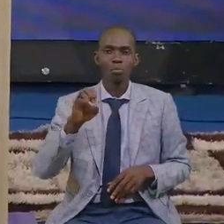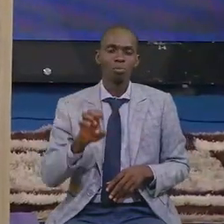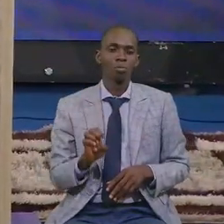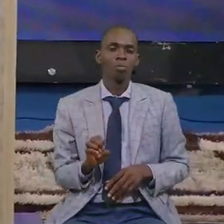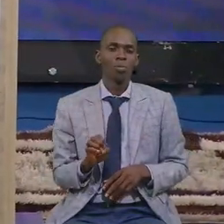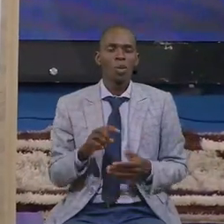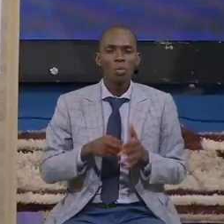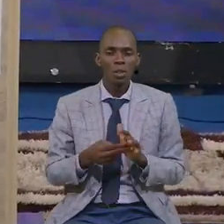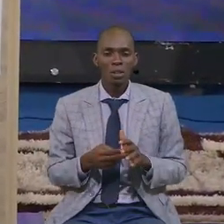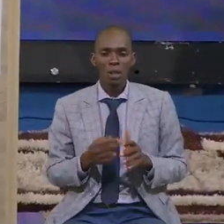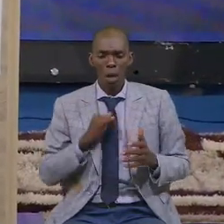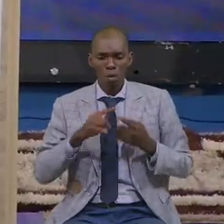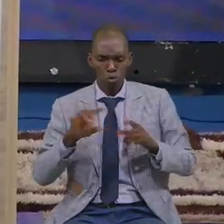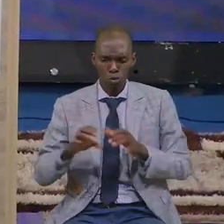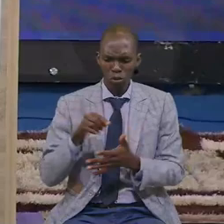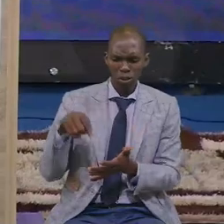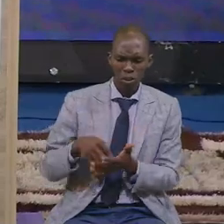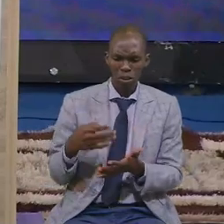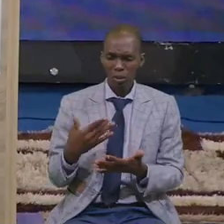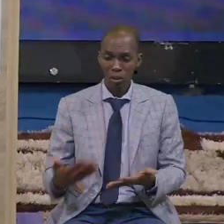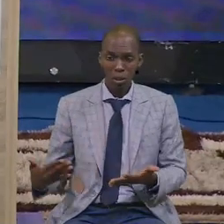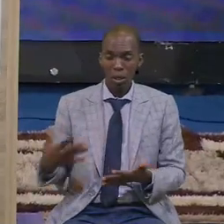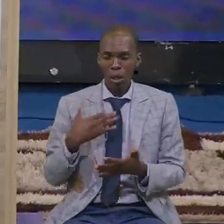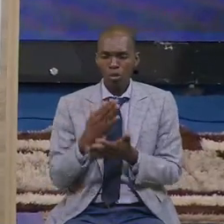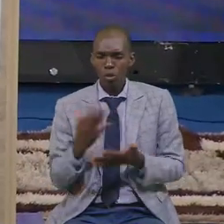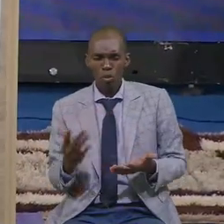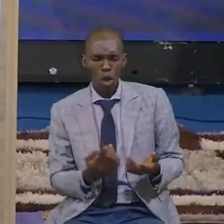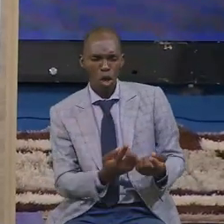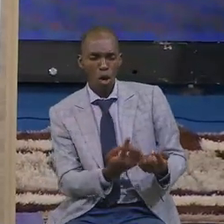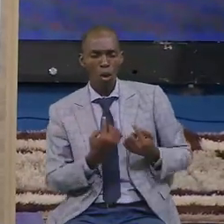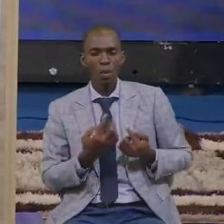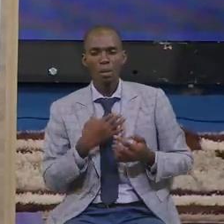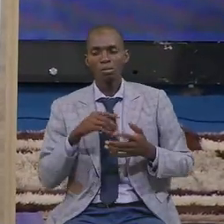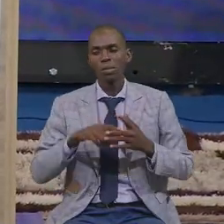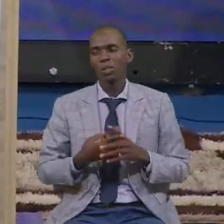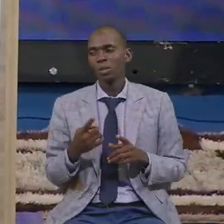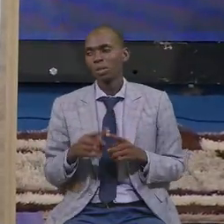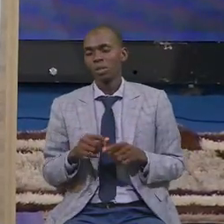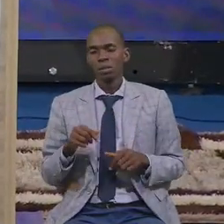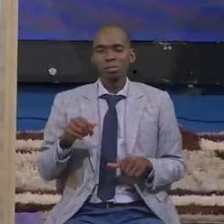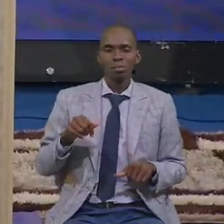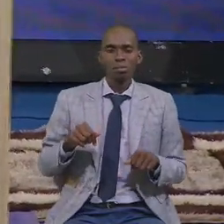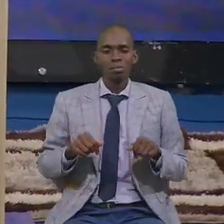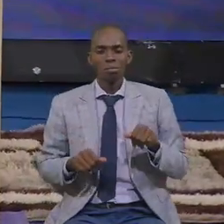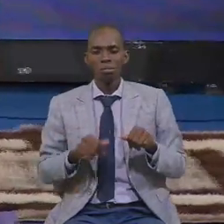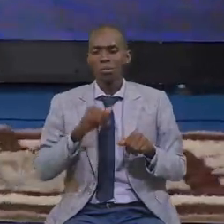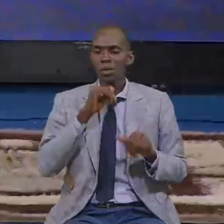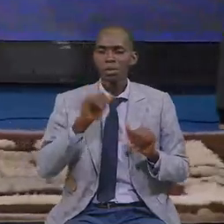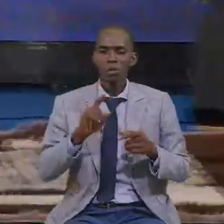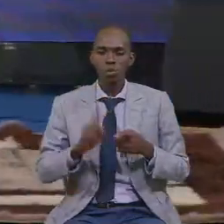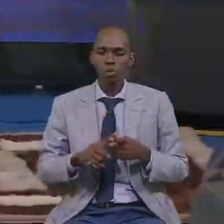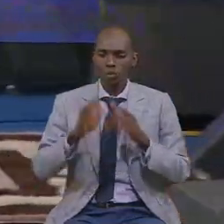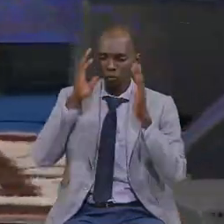and then something comes, and then they waver, they wobble, and they are not able to get to where they ought to get to.